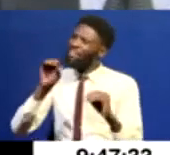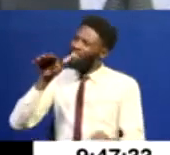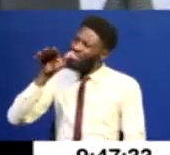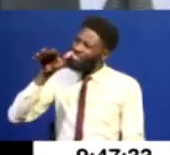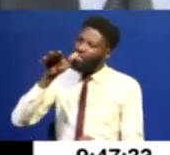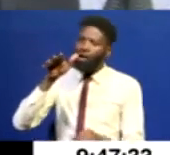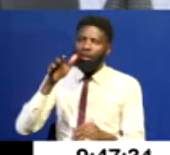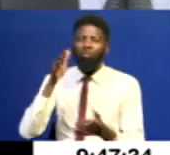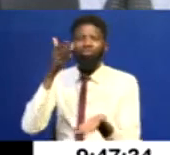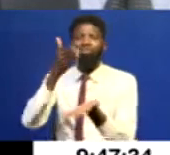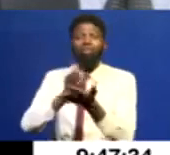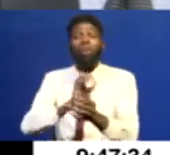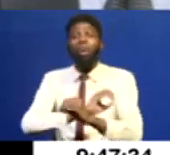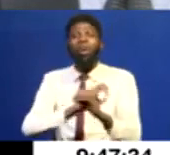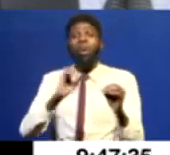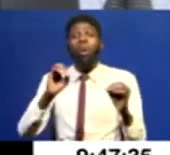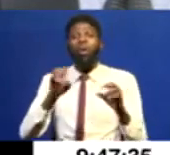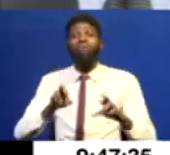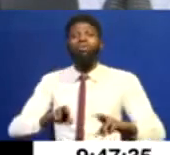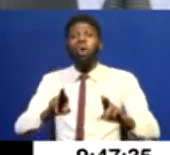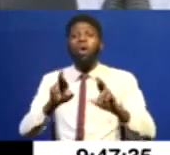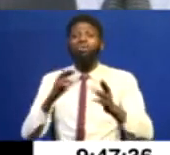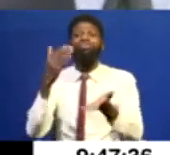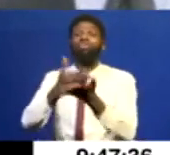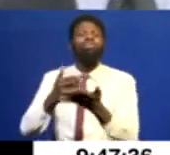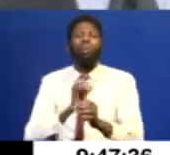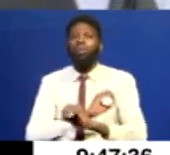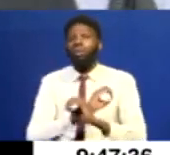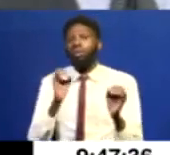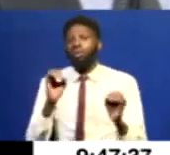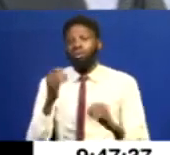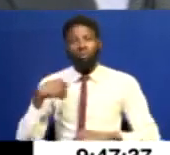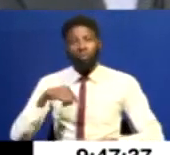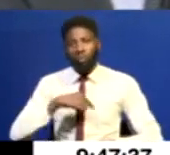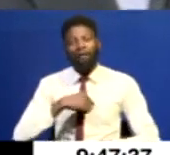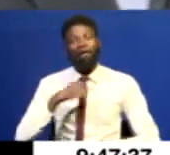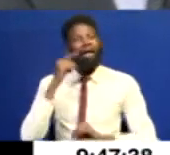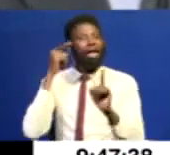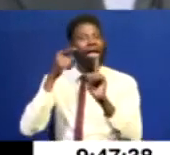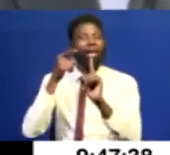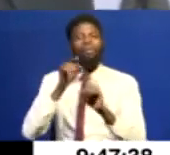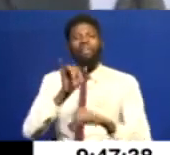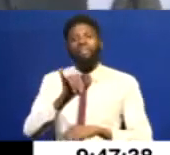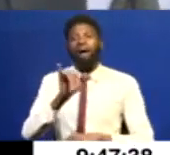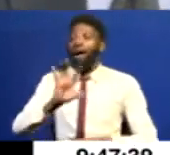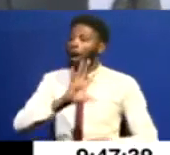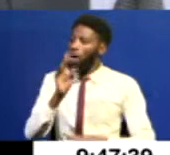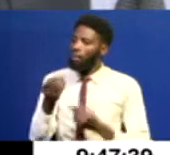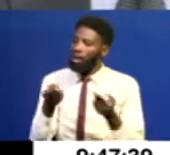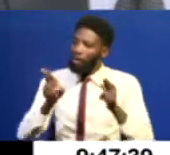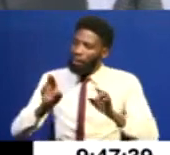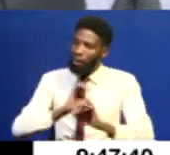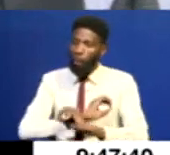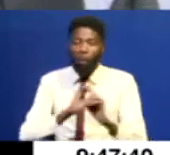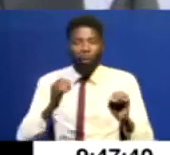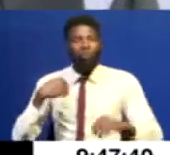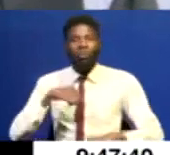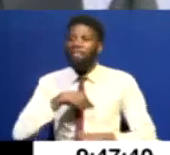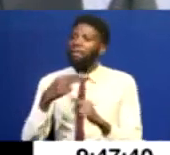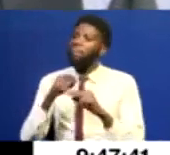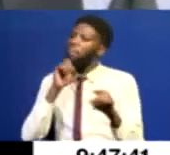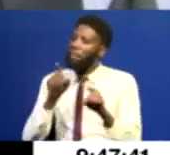being stopped along the way. This is our dream. It's not happening in Africa. We call each other brothers, but when it comes to dealing with one